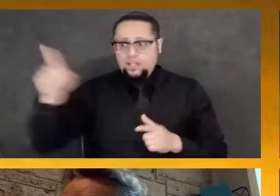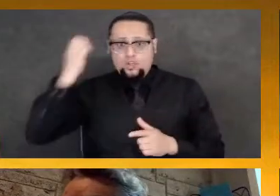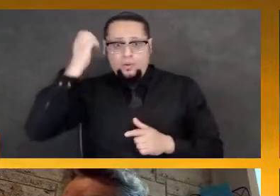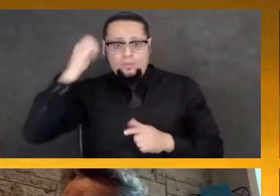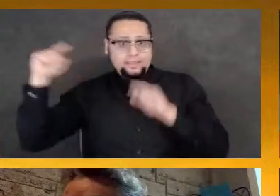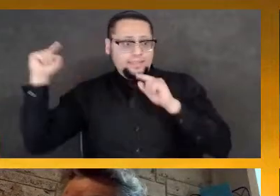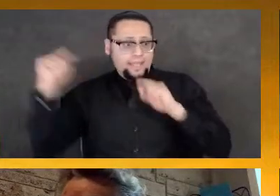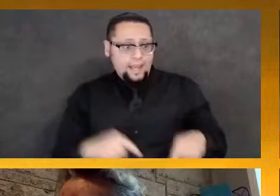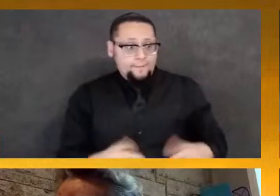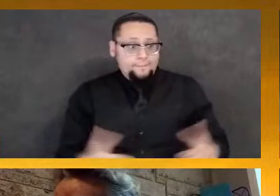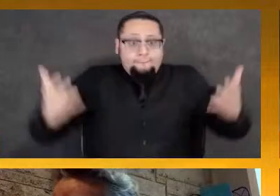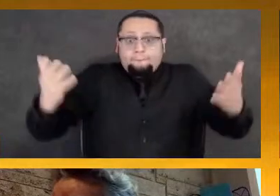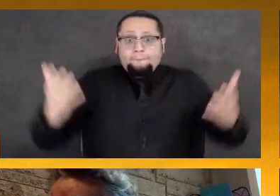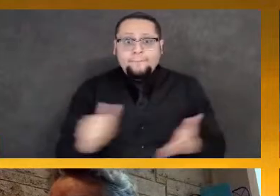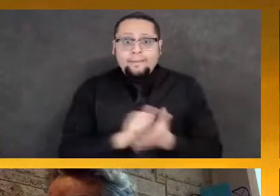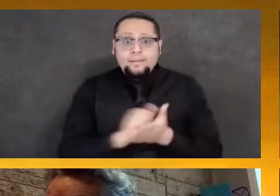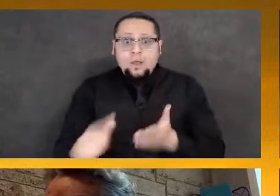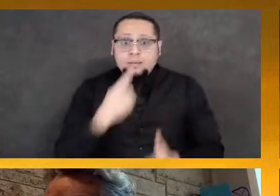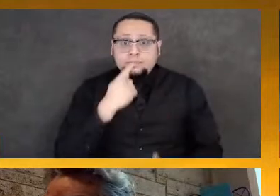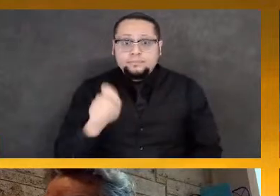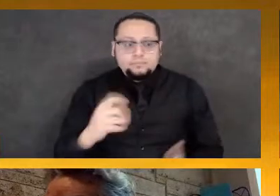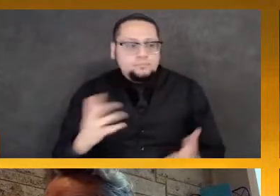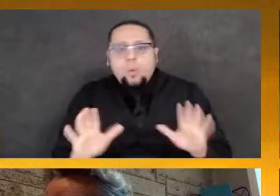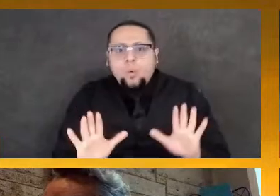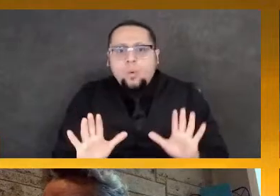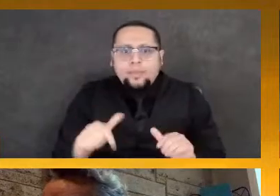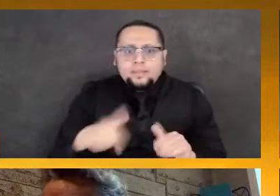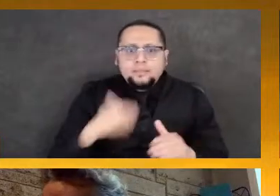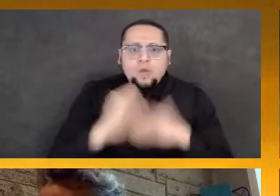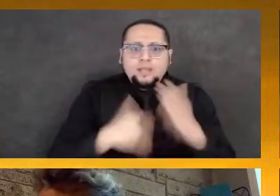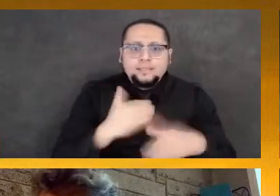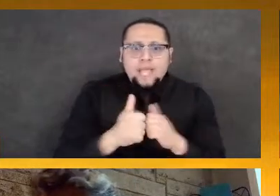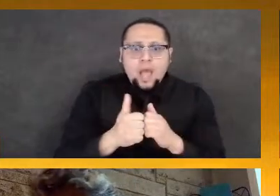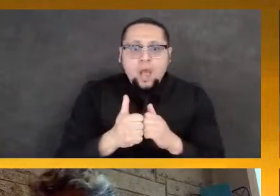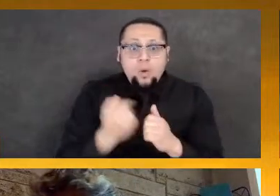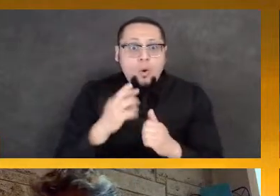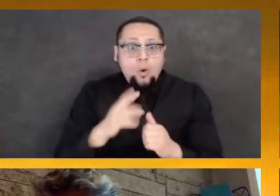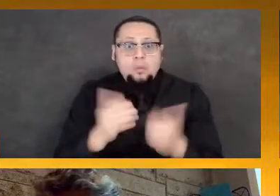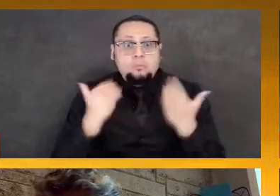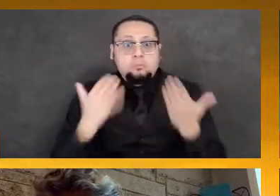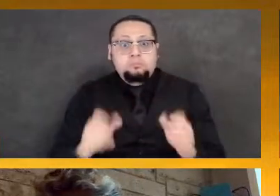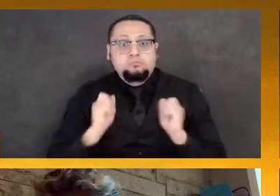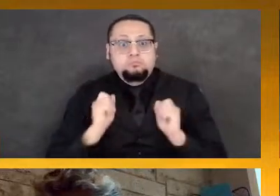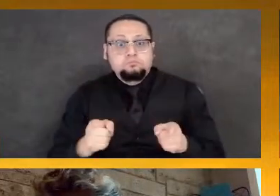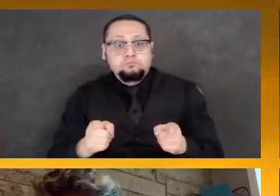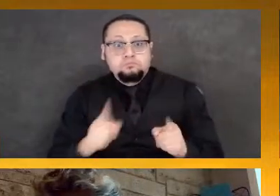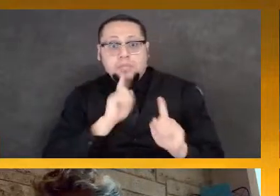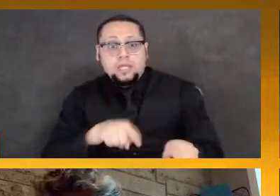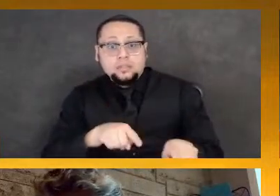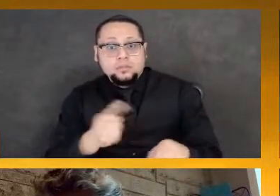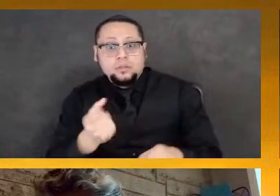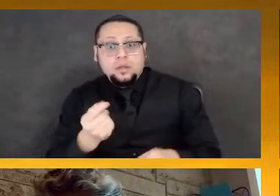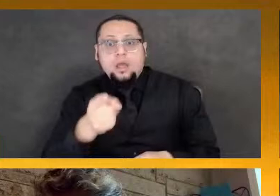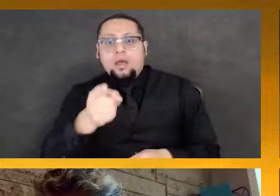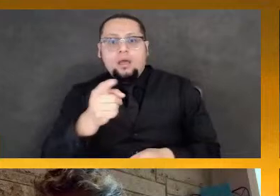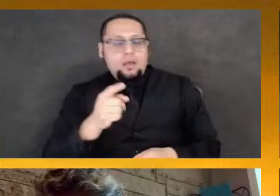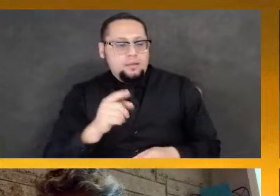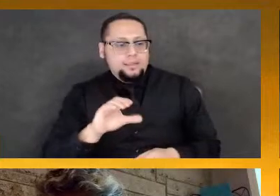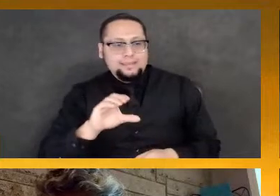I'm sorry, I don't know exactly how we're doing this, if you're going to call on us or we're just supposed to speak. So I believe it's